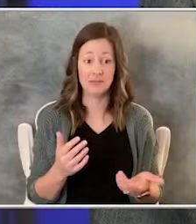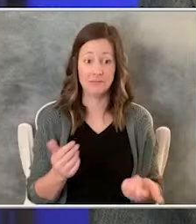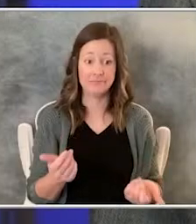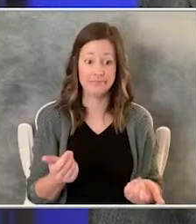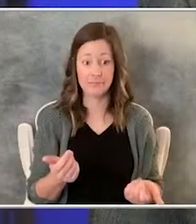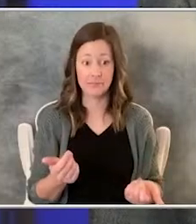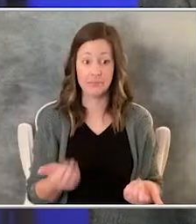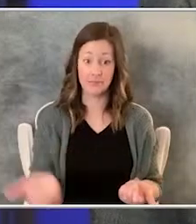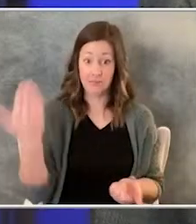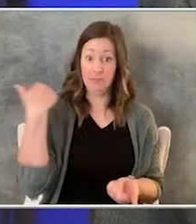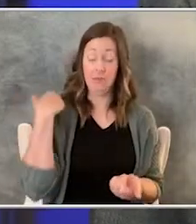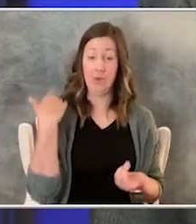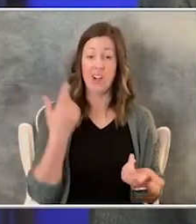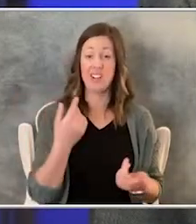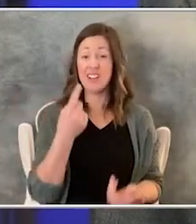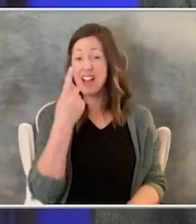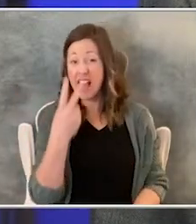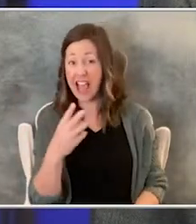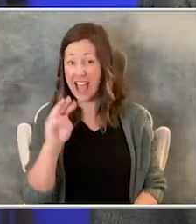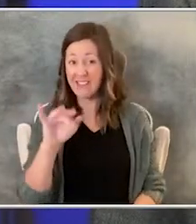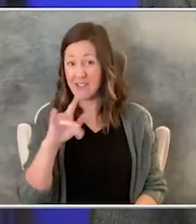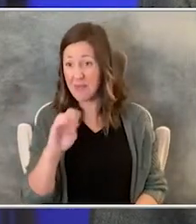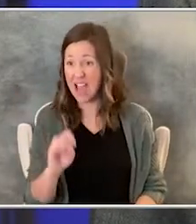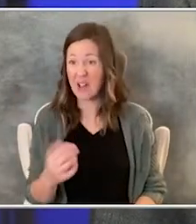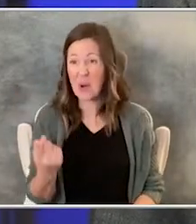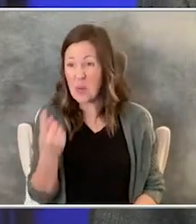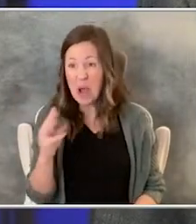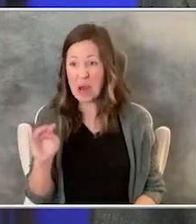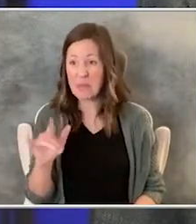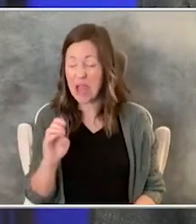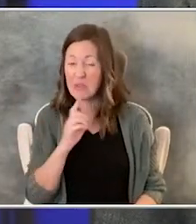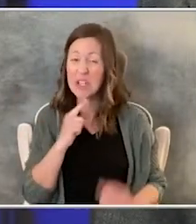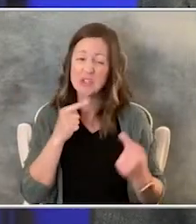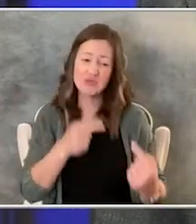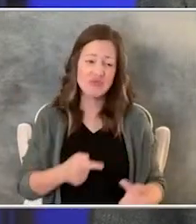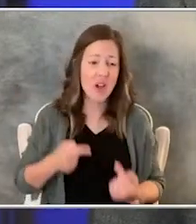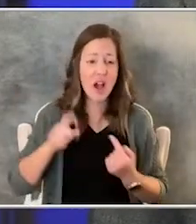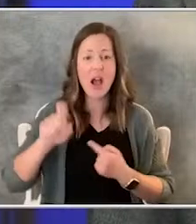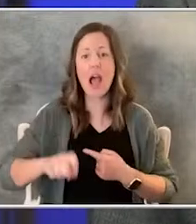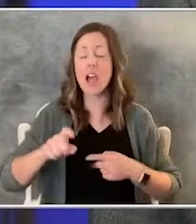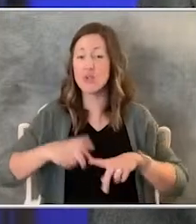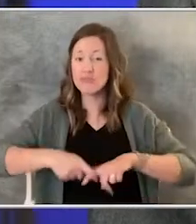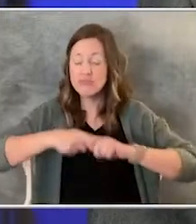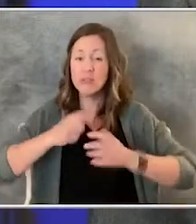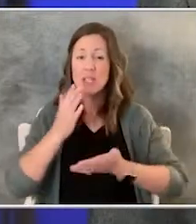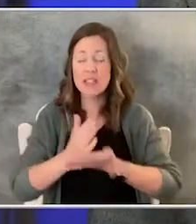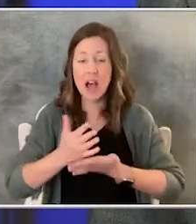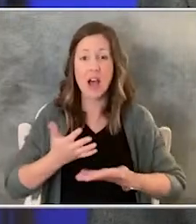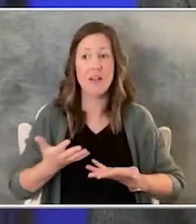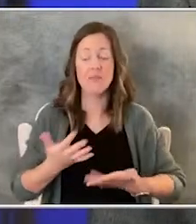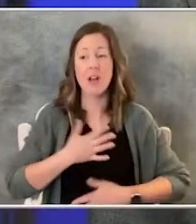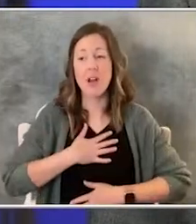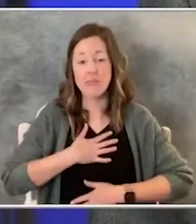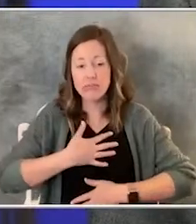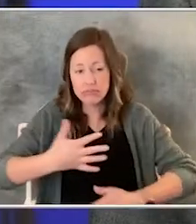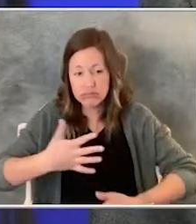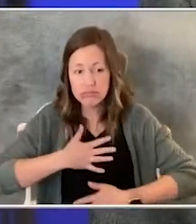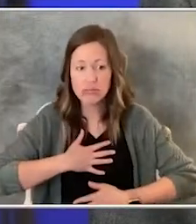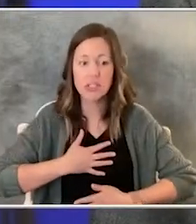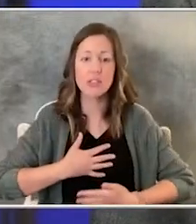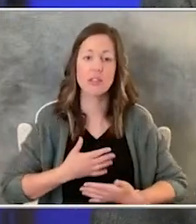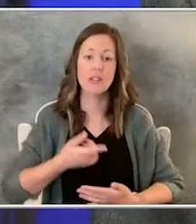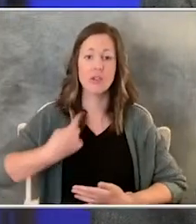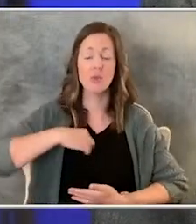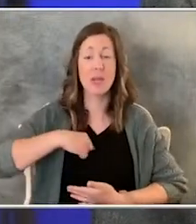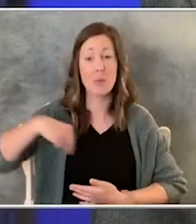taking down the ceilings. Fortunately, we looked it up, no asbestos, so we didn't have to worry about that.